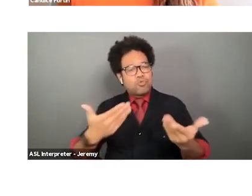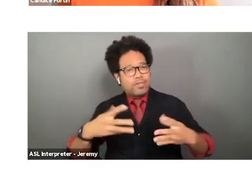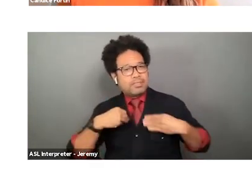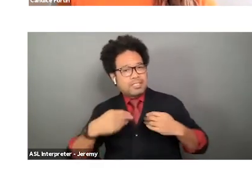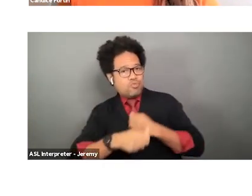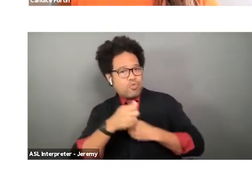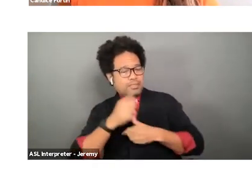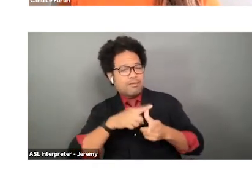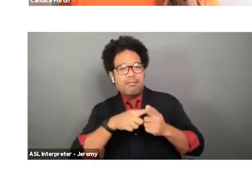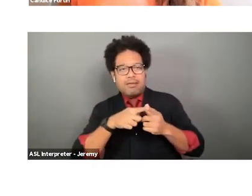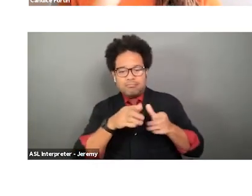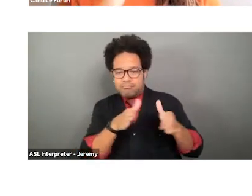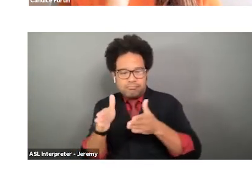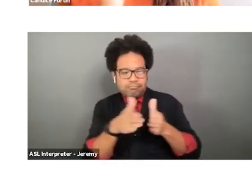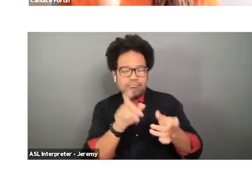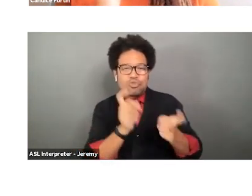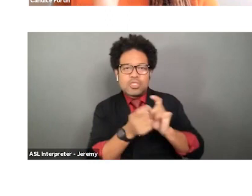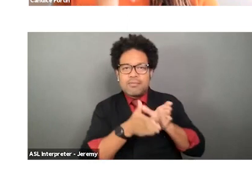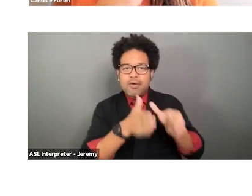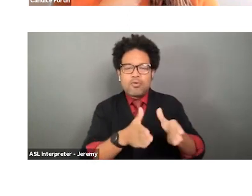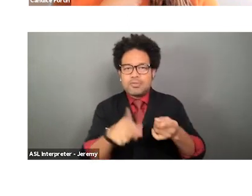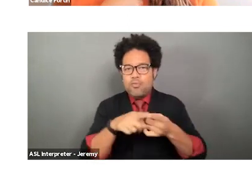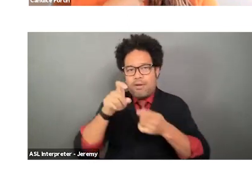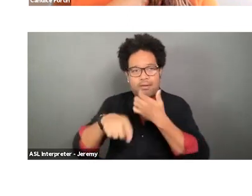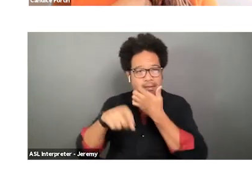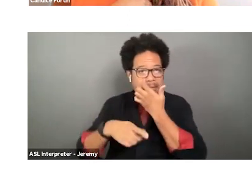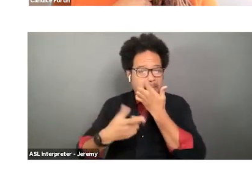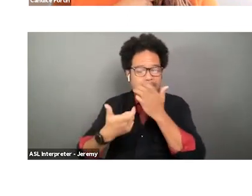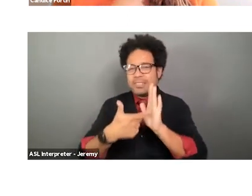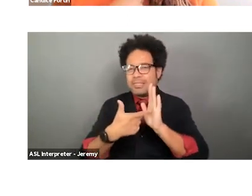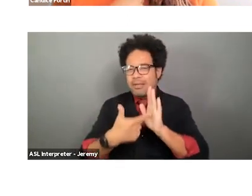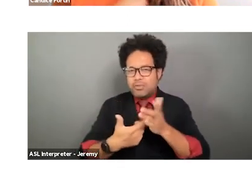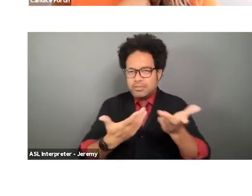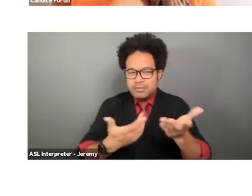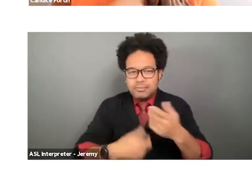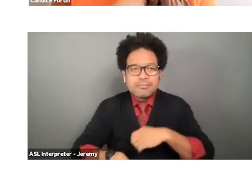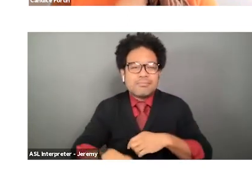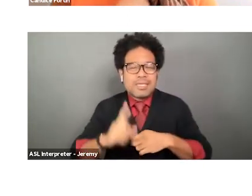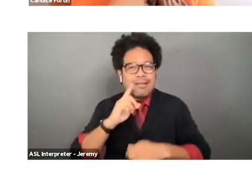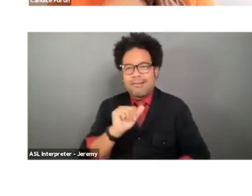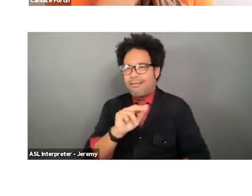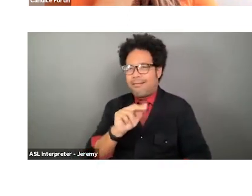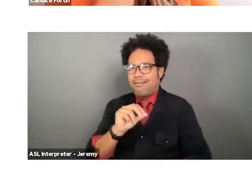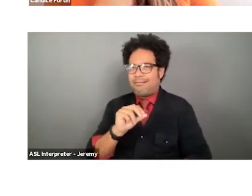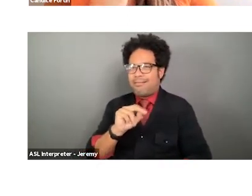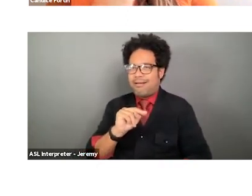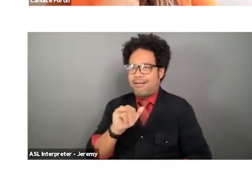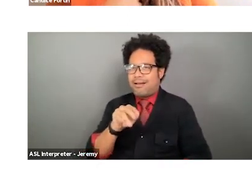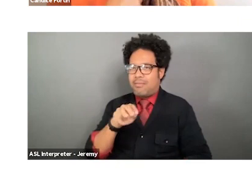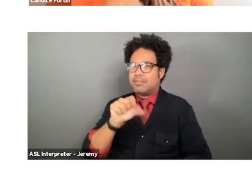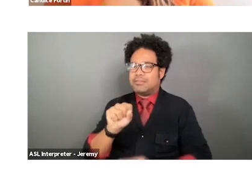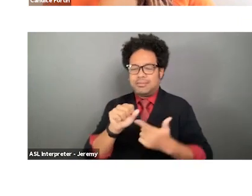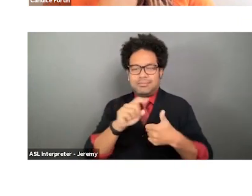correct as needed. Here's some examples of experimenters that I've seen. I think Anonymous is one of them.